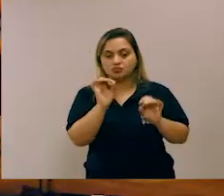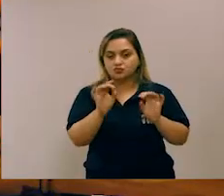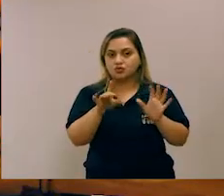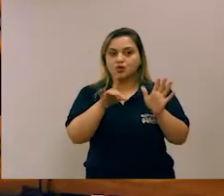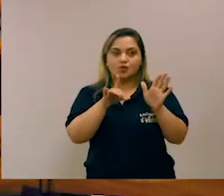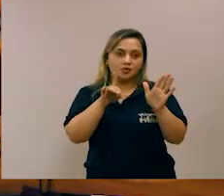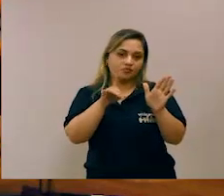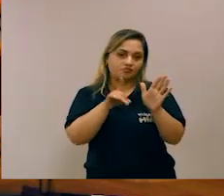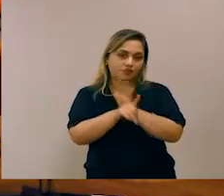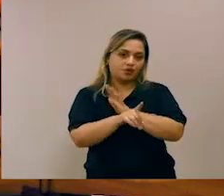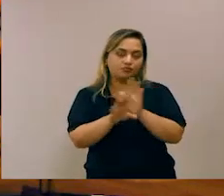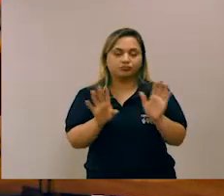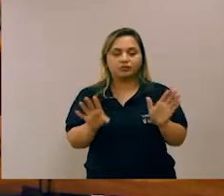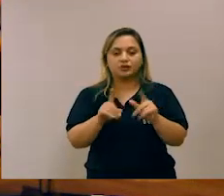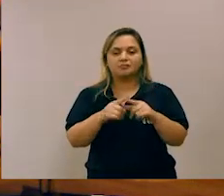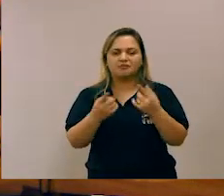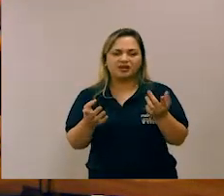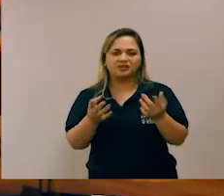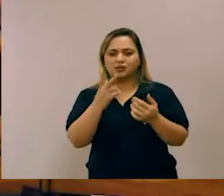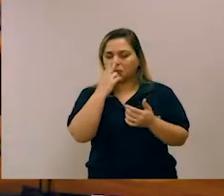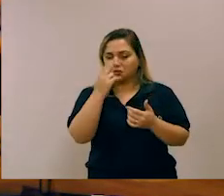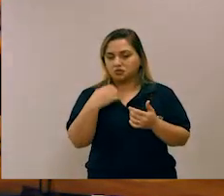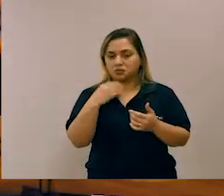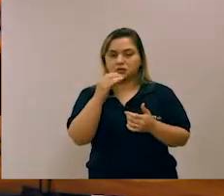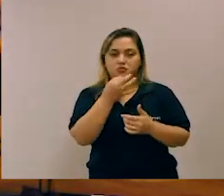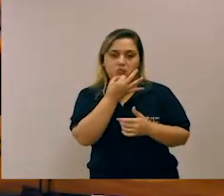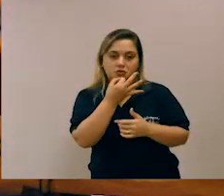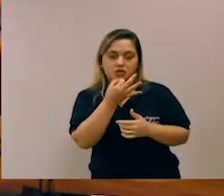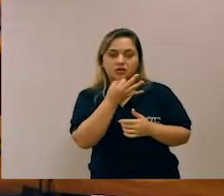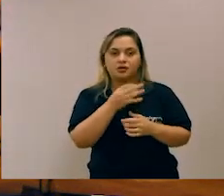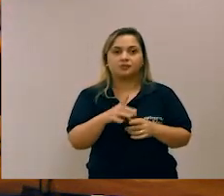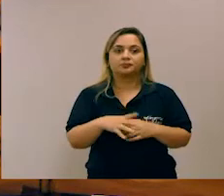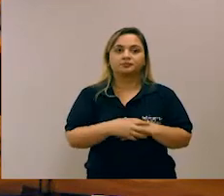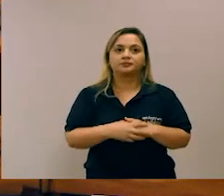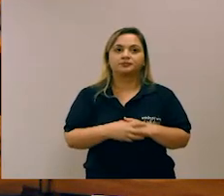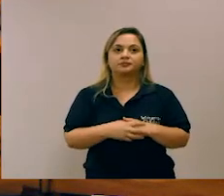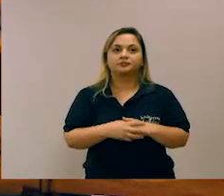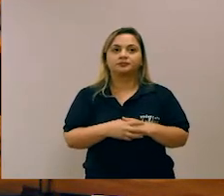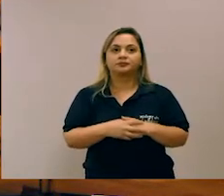that it is actually a question, but it sounds like a